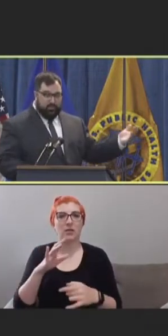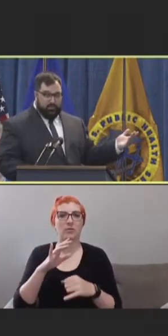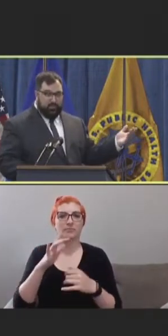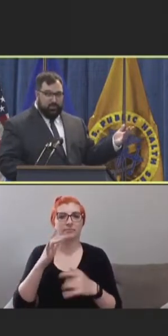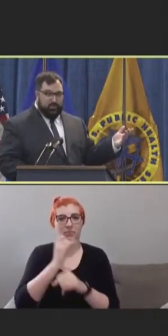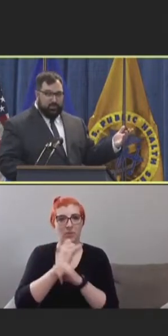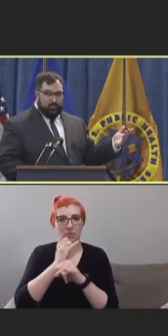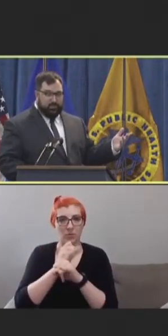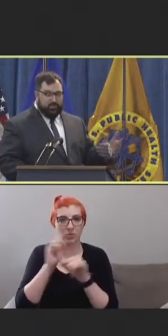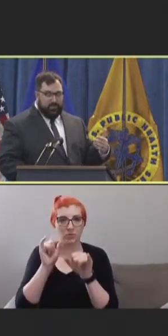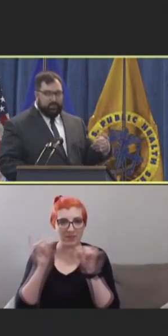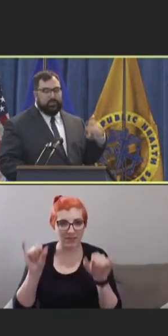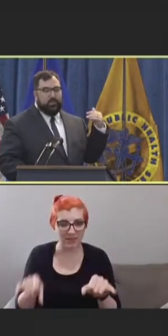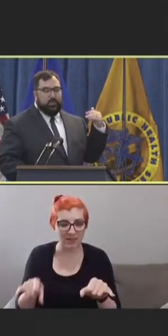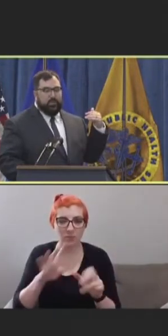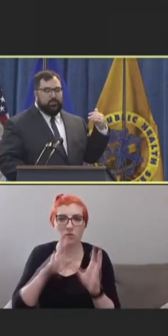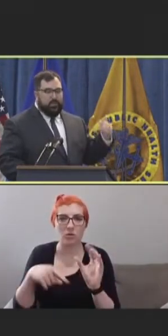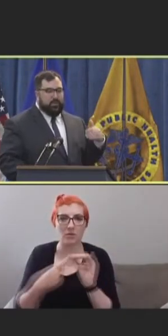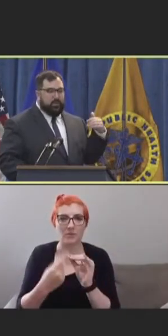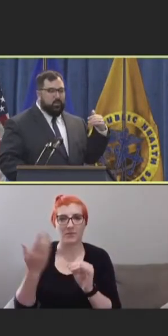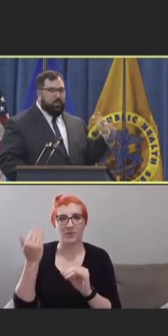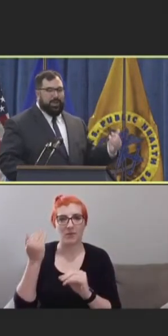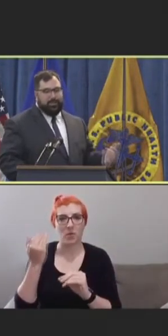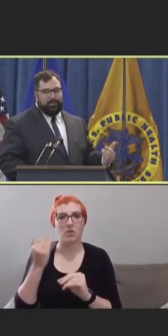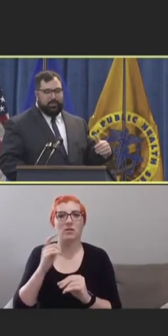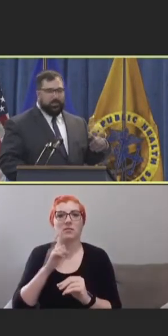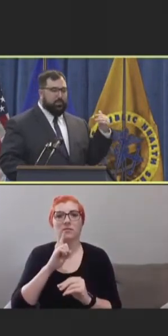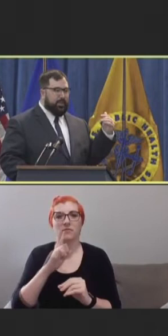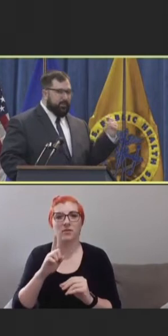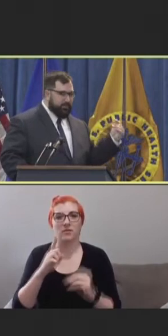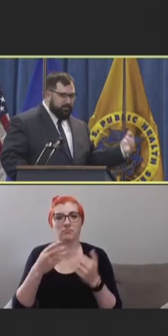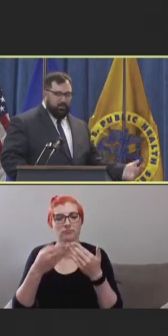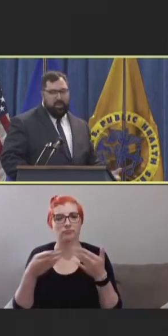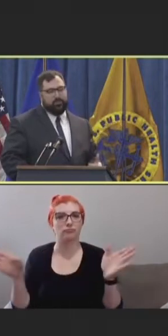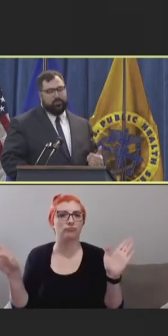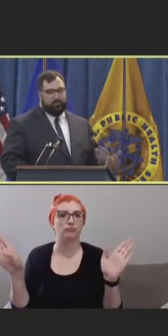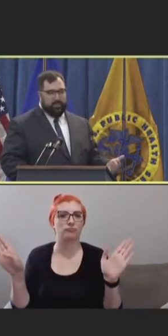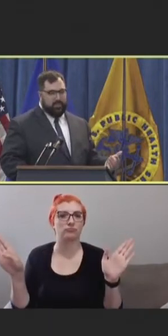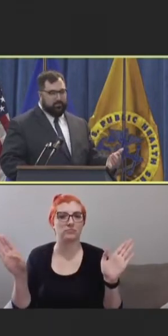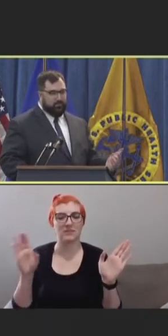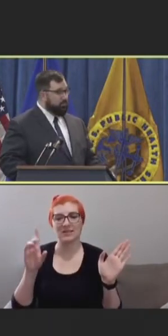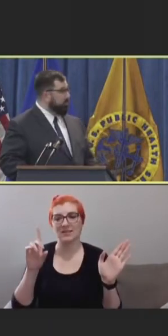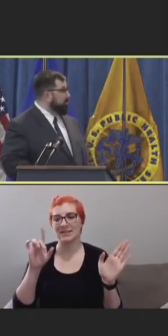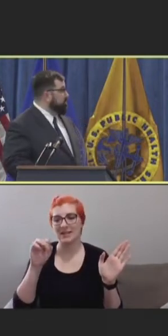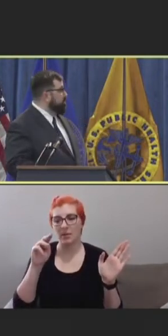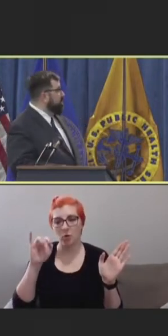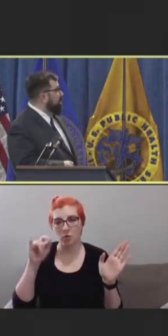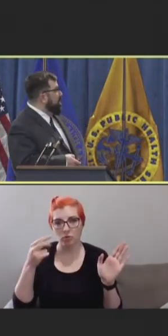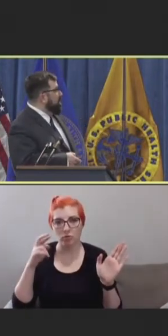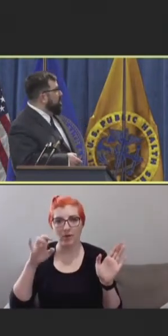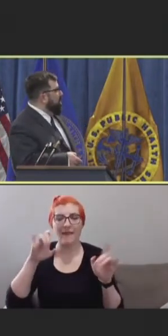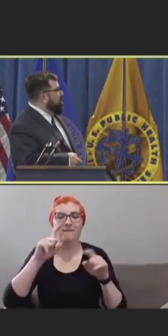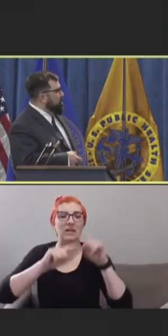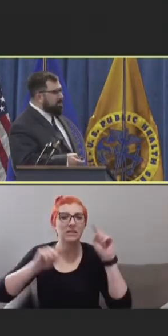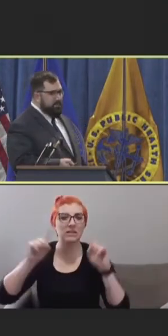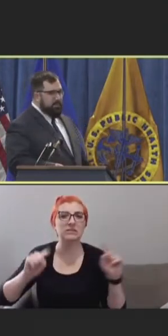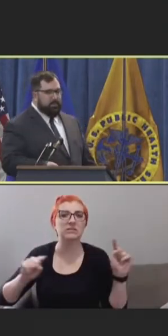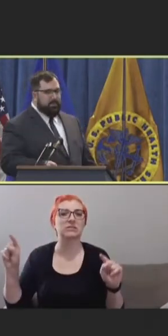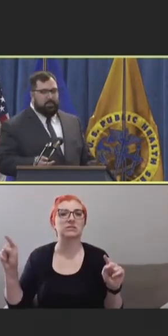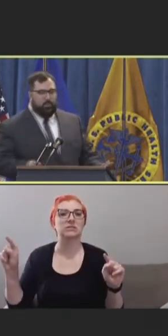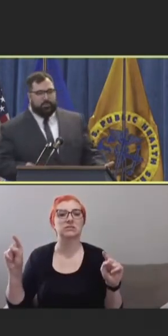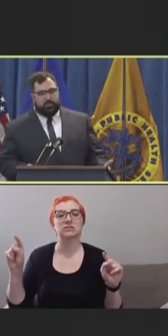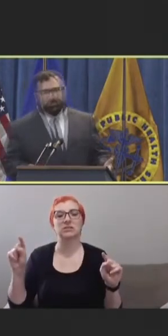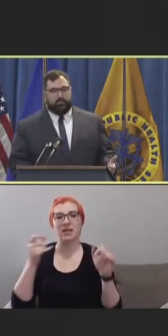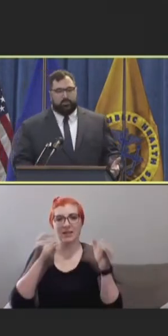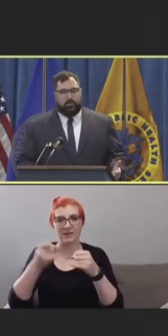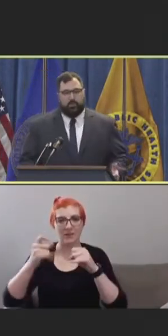talked about earlier in this session, vary widely by demographics and by individuals. And so why would we think that